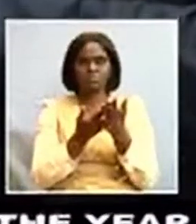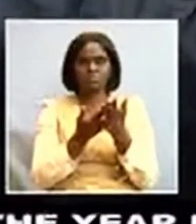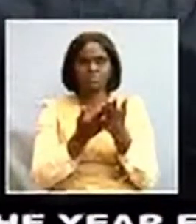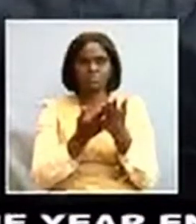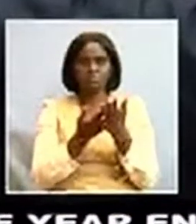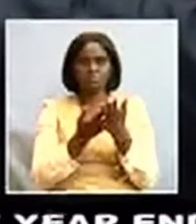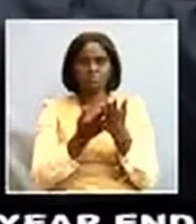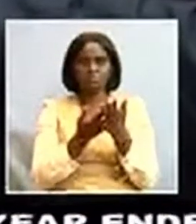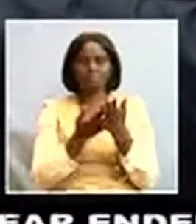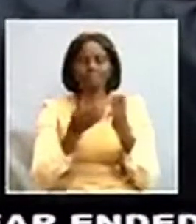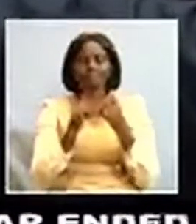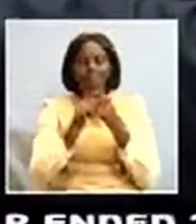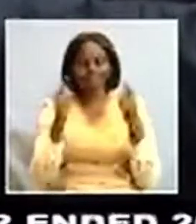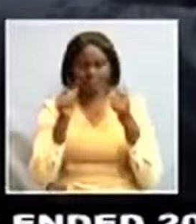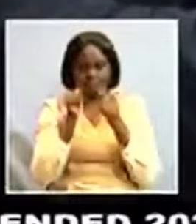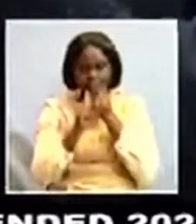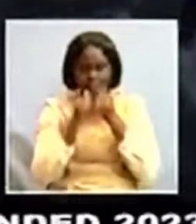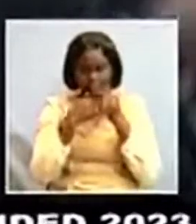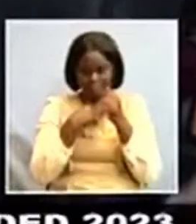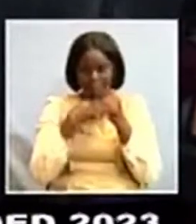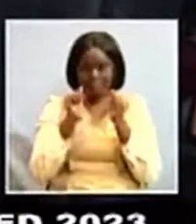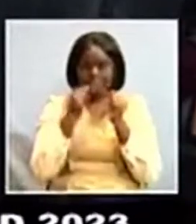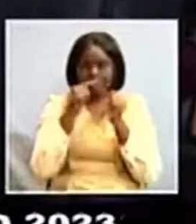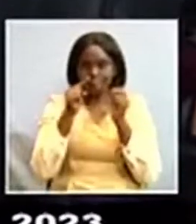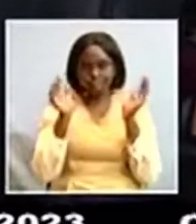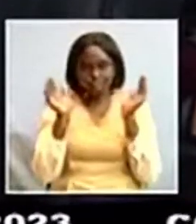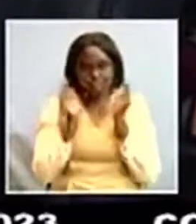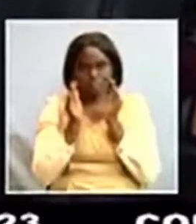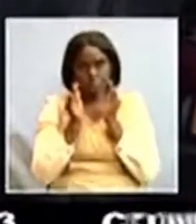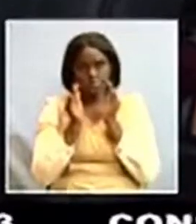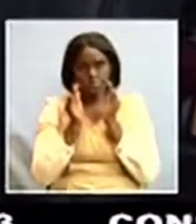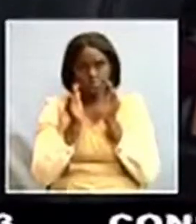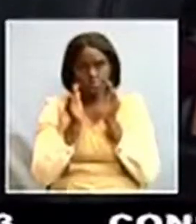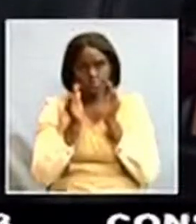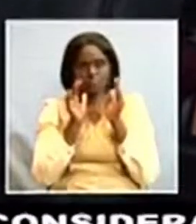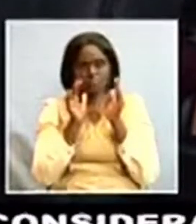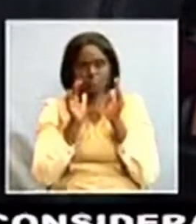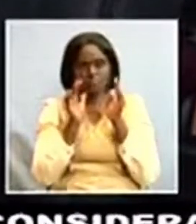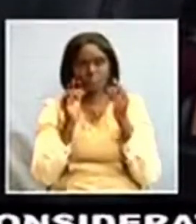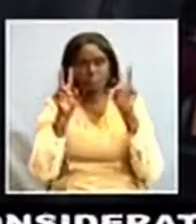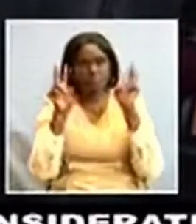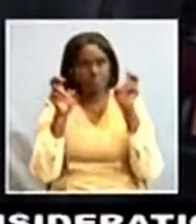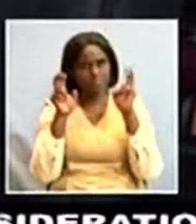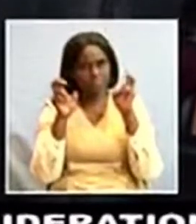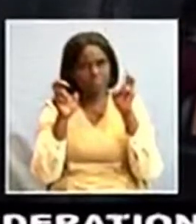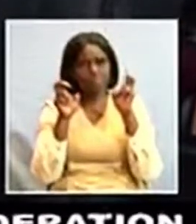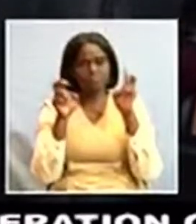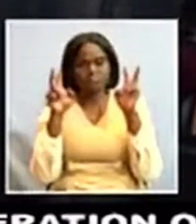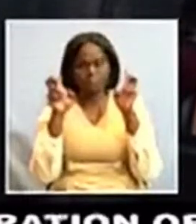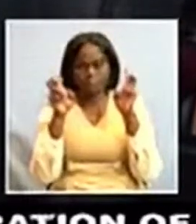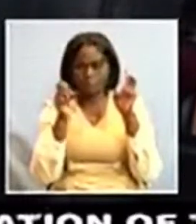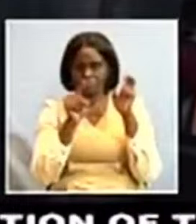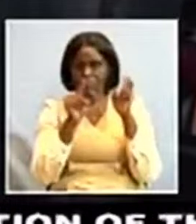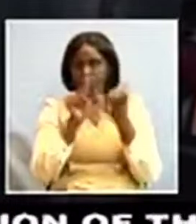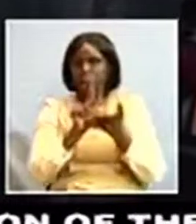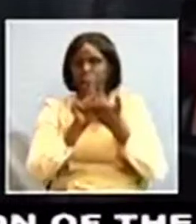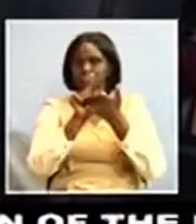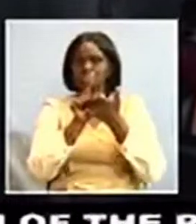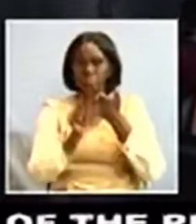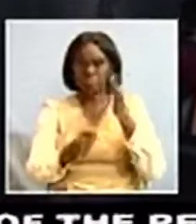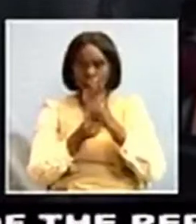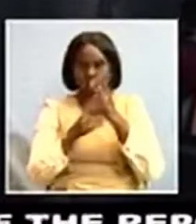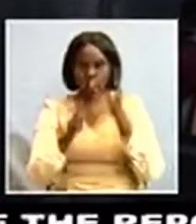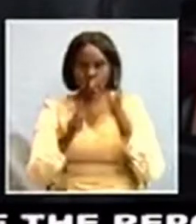a main one, which I can say summary. On this summary, the title is Lukulu Town Council,